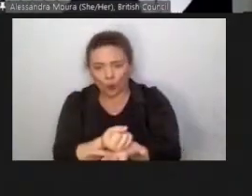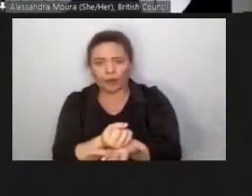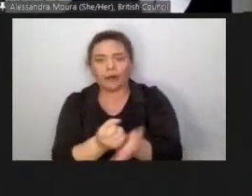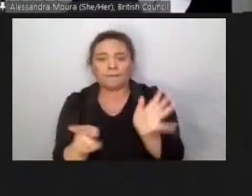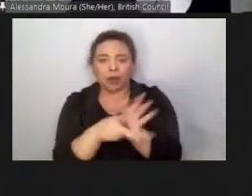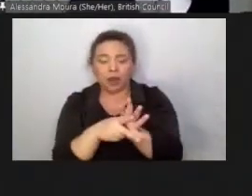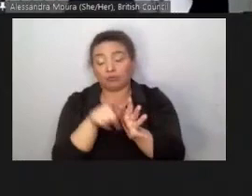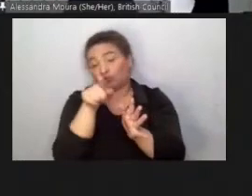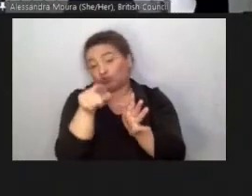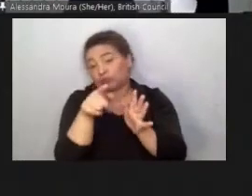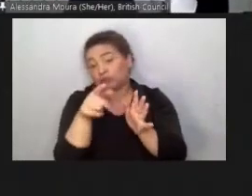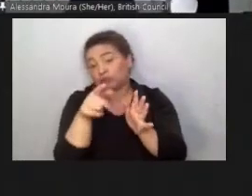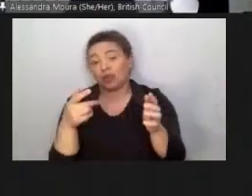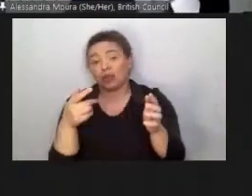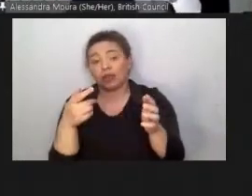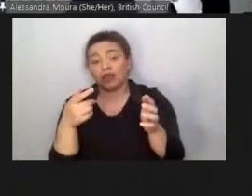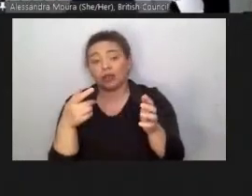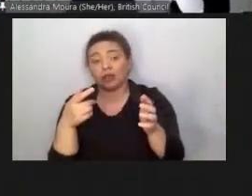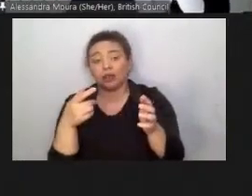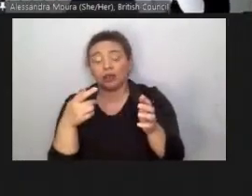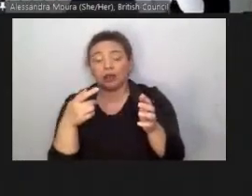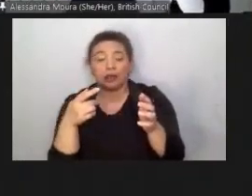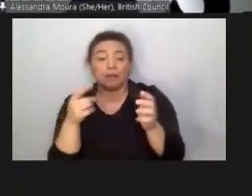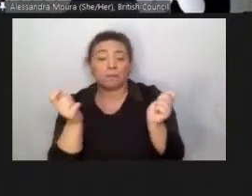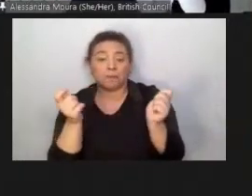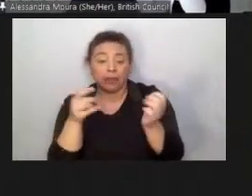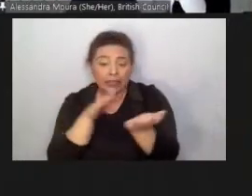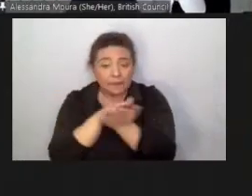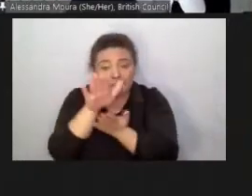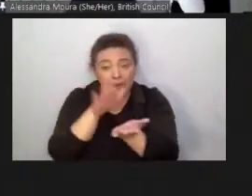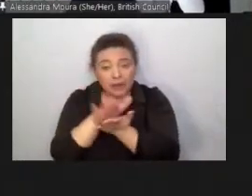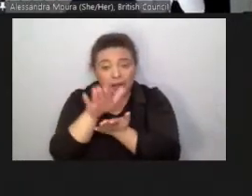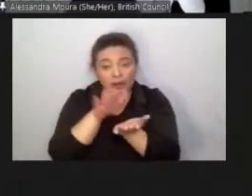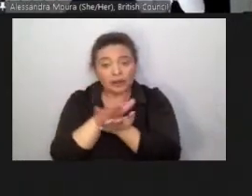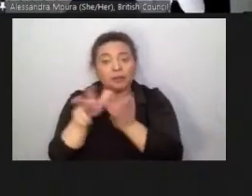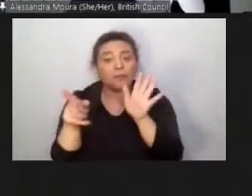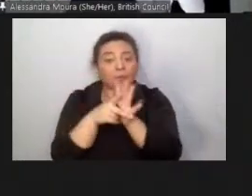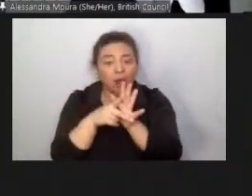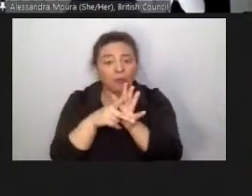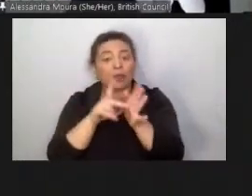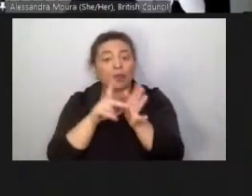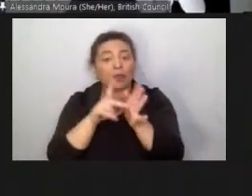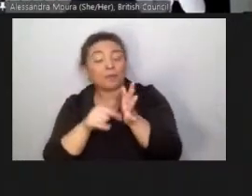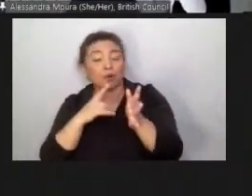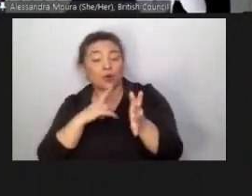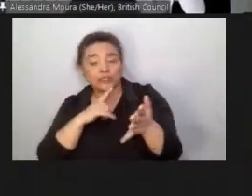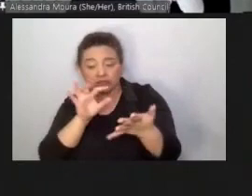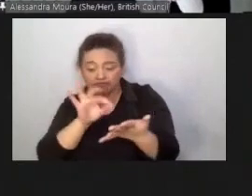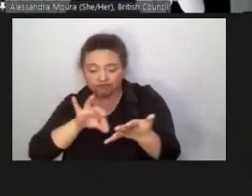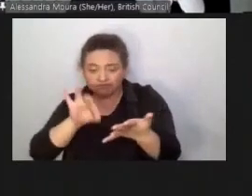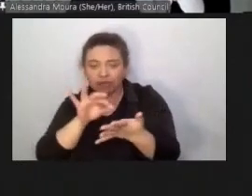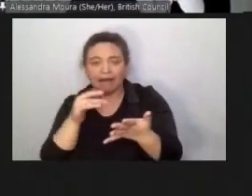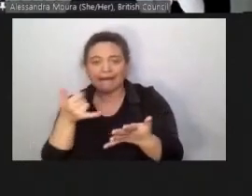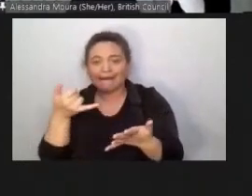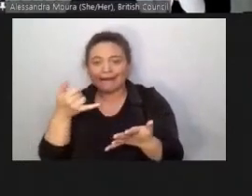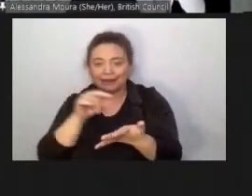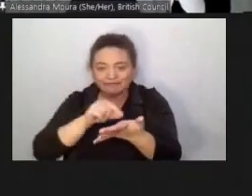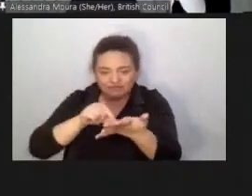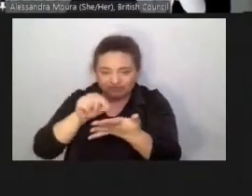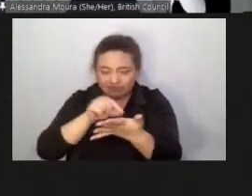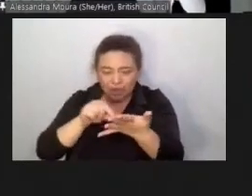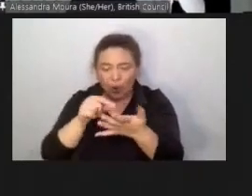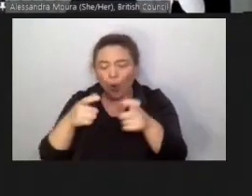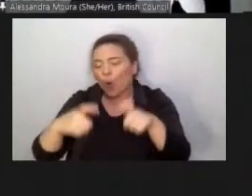pen, if you print it out, where you are. And then you can look at it and you can say, oh, I'm quite weak there. I think I should